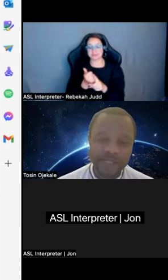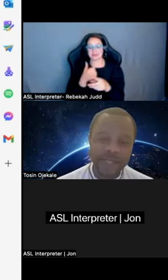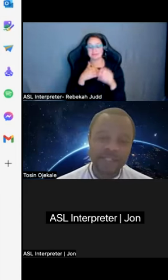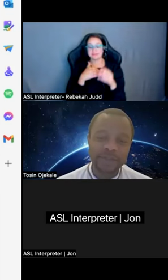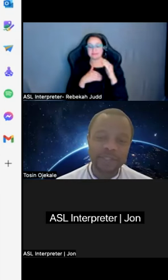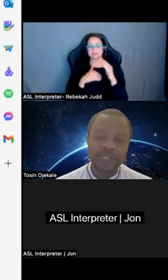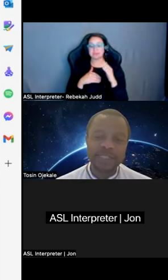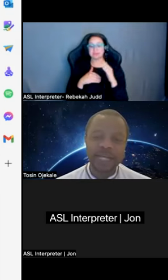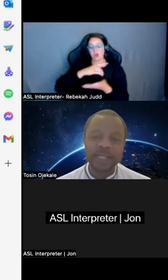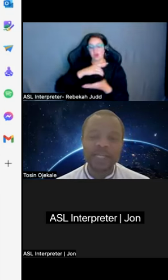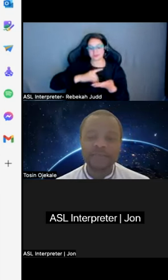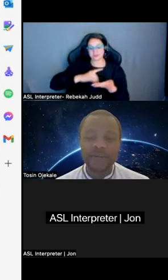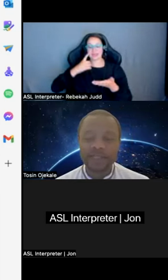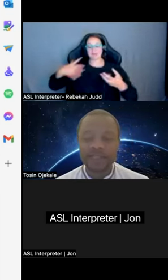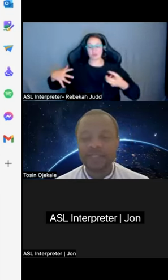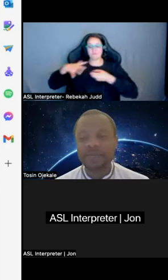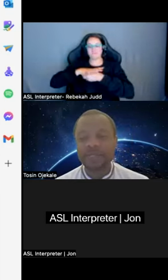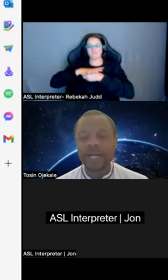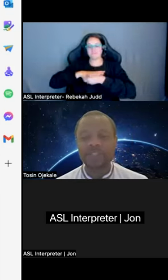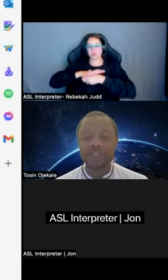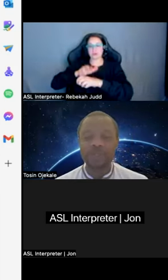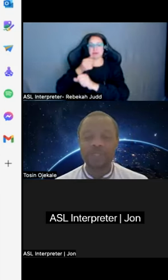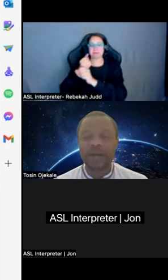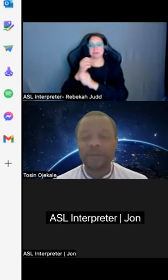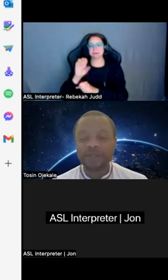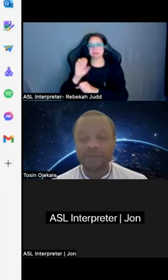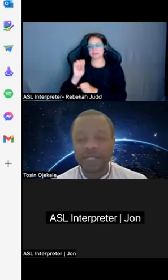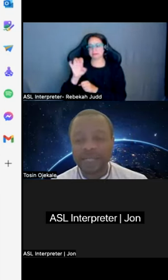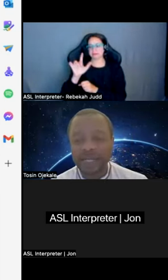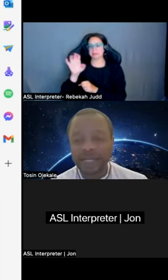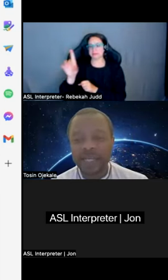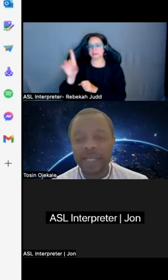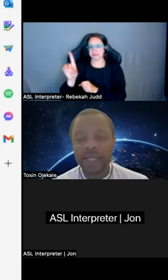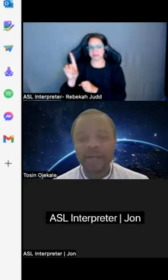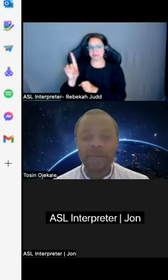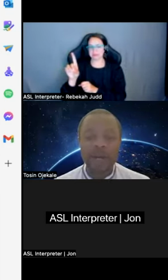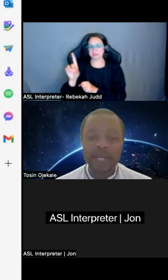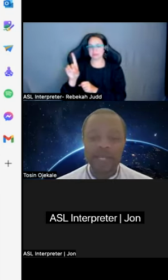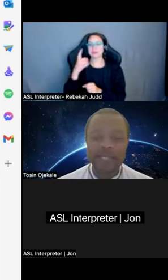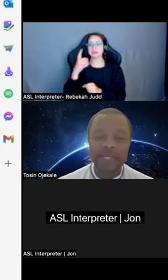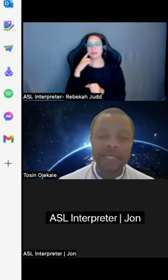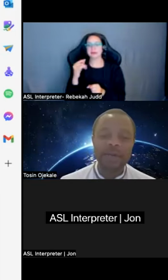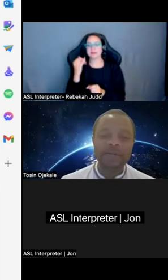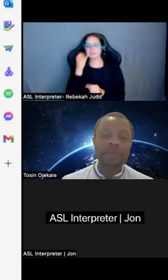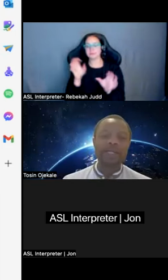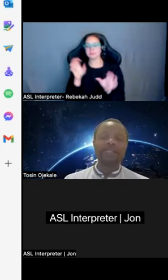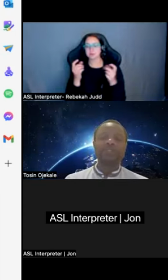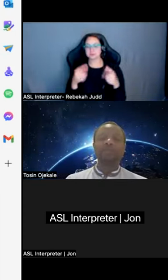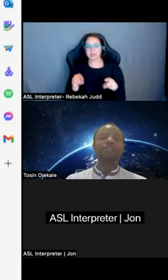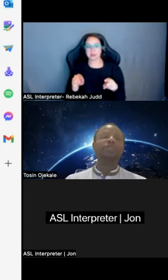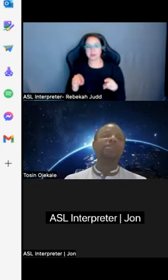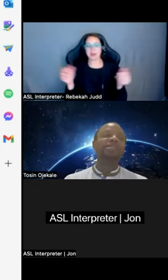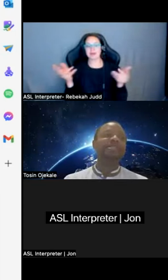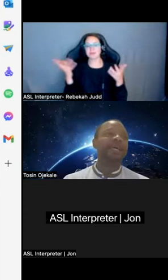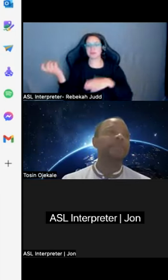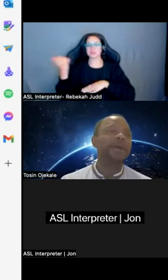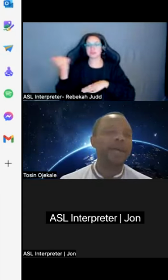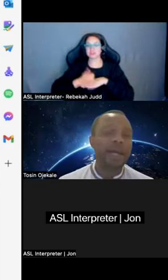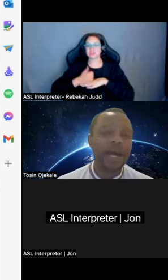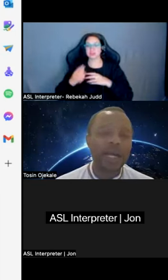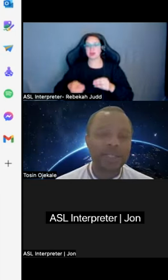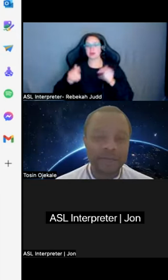emergency. Electronics and HVAC systems are shut down automatically when the automatic suppression